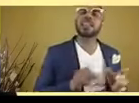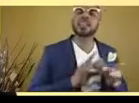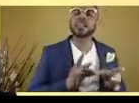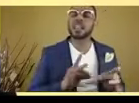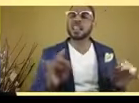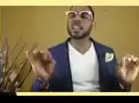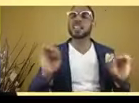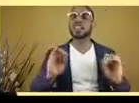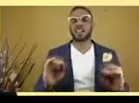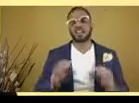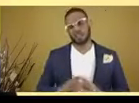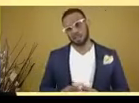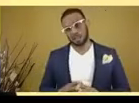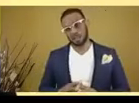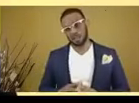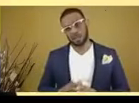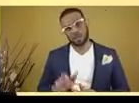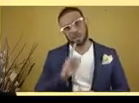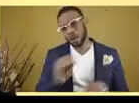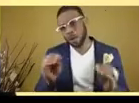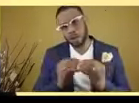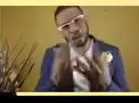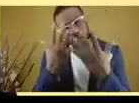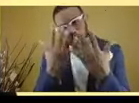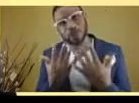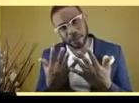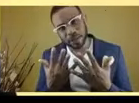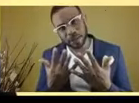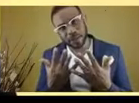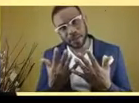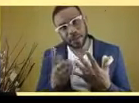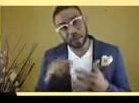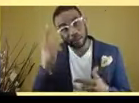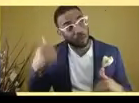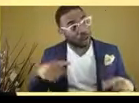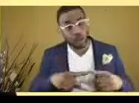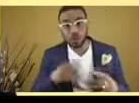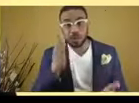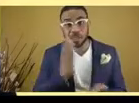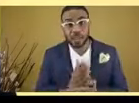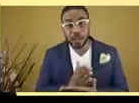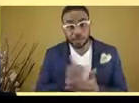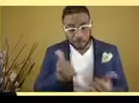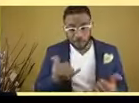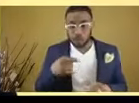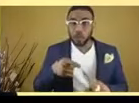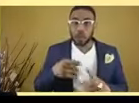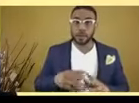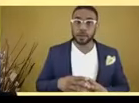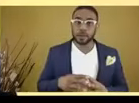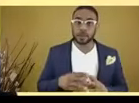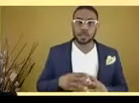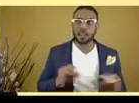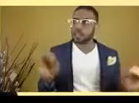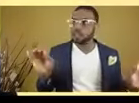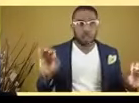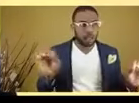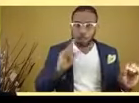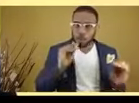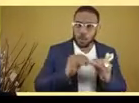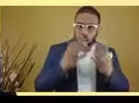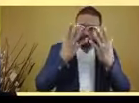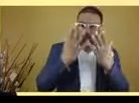nothing would be more tragic than for us to stop at this point. Nothing would be more